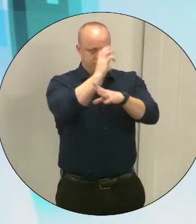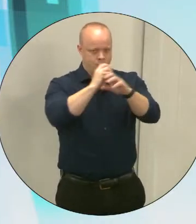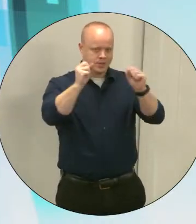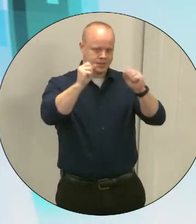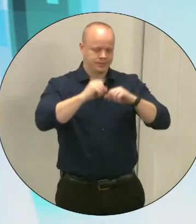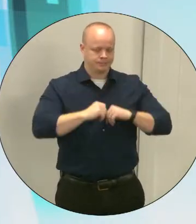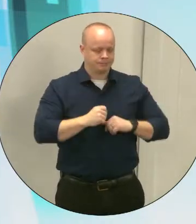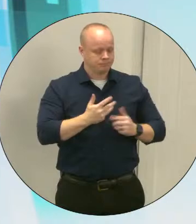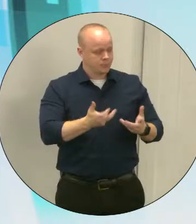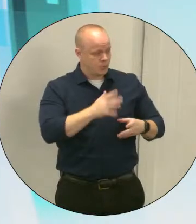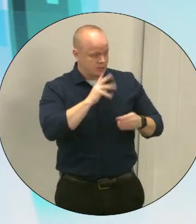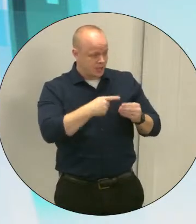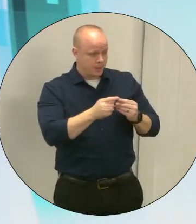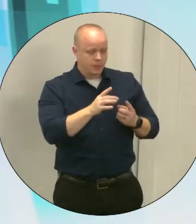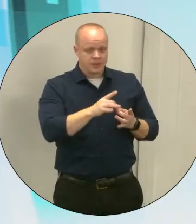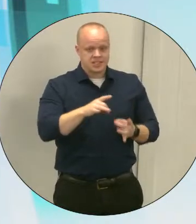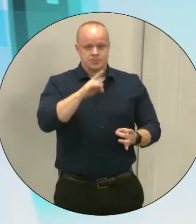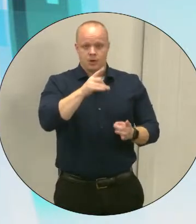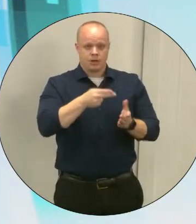I want to talk about the spirit of truth.